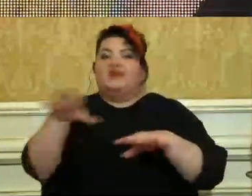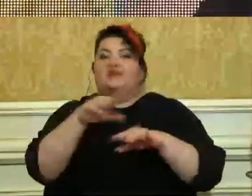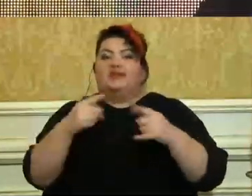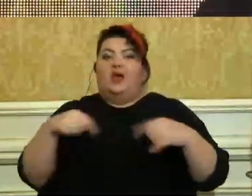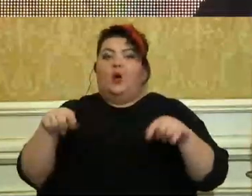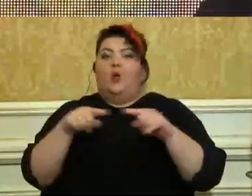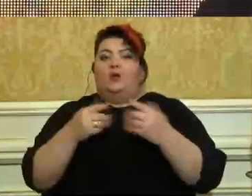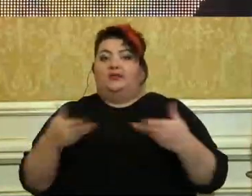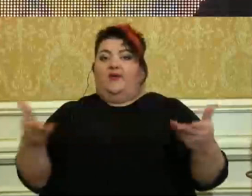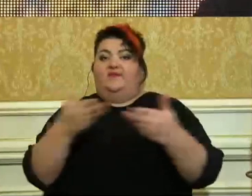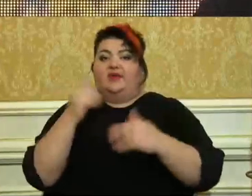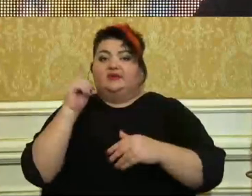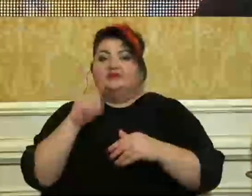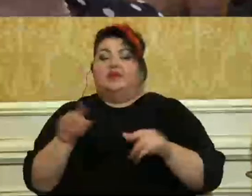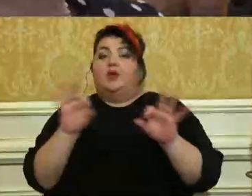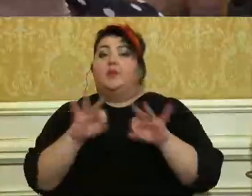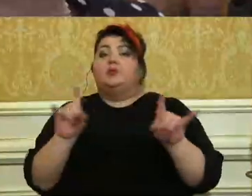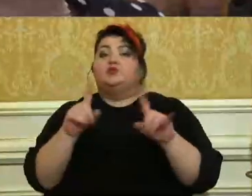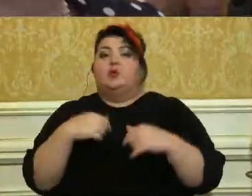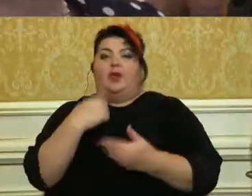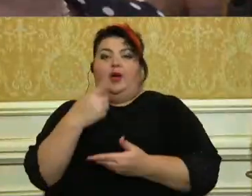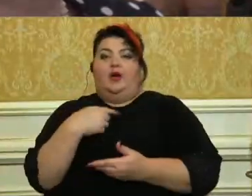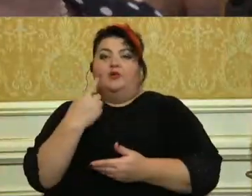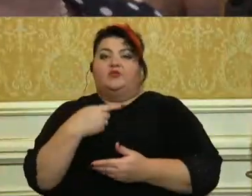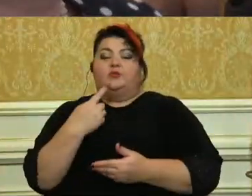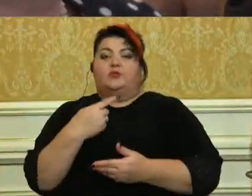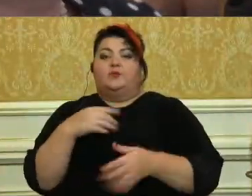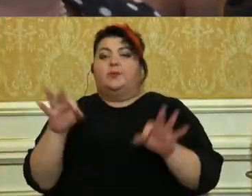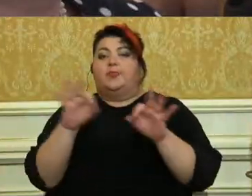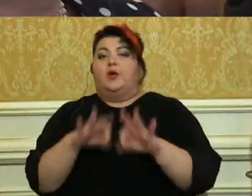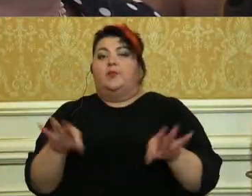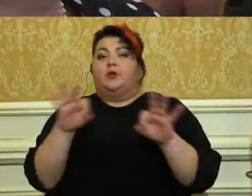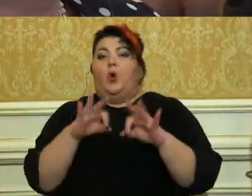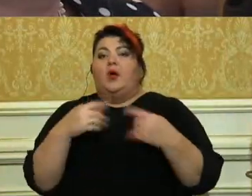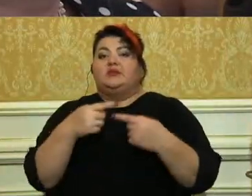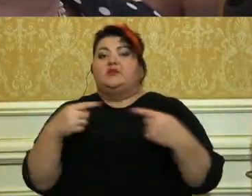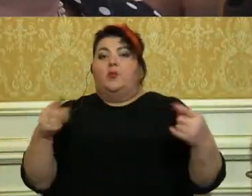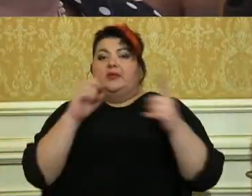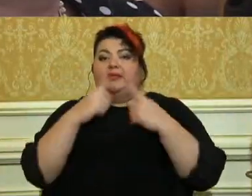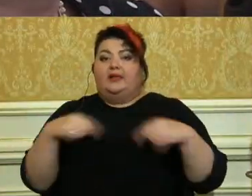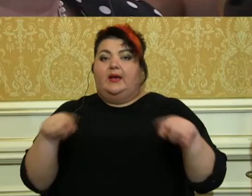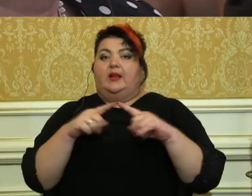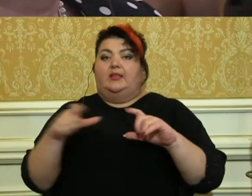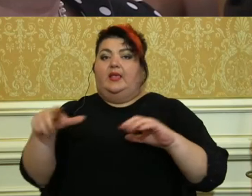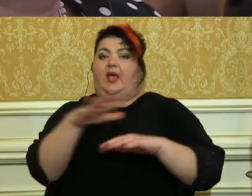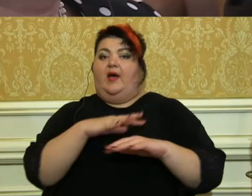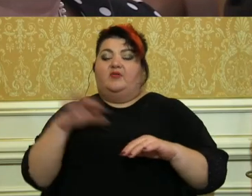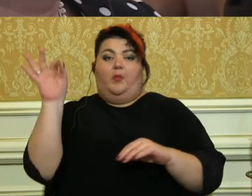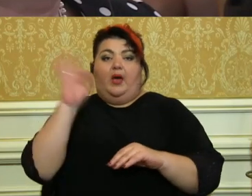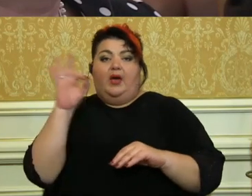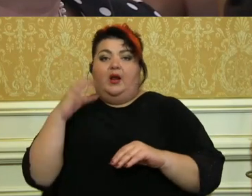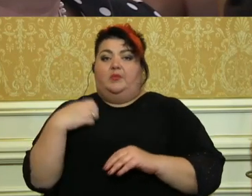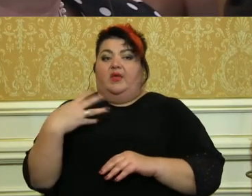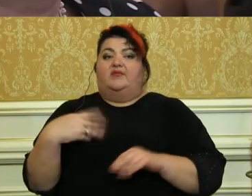a group of USA, Canada, Japan, UK, Germany, Italy, and France. And Emmanuel Macron, our president, will be